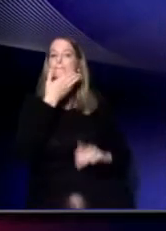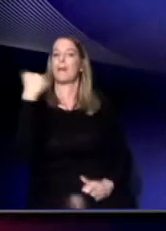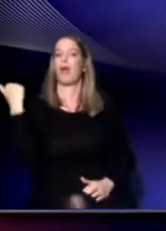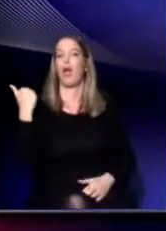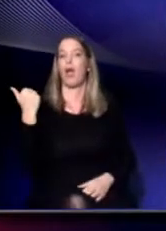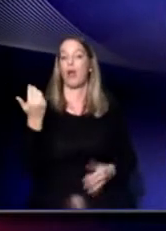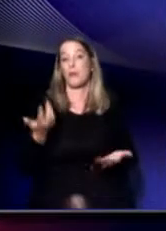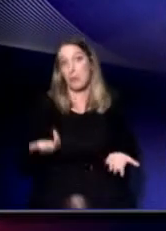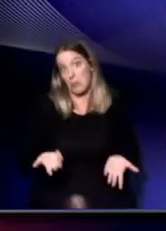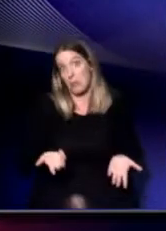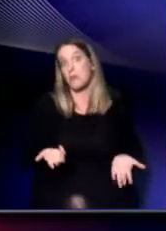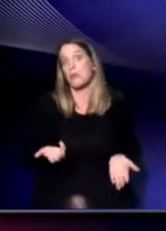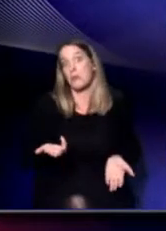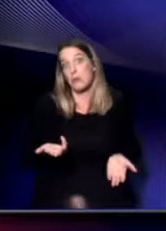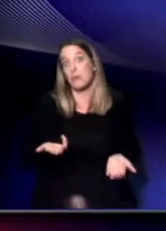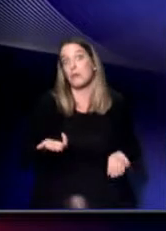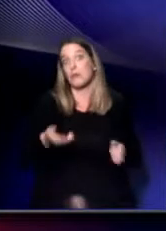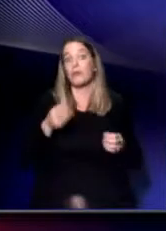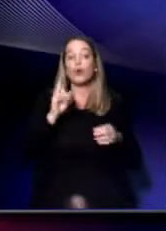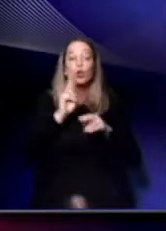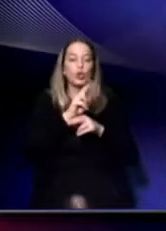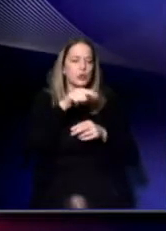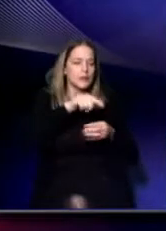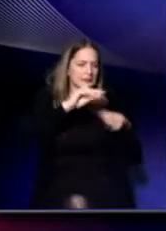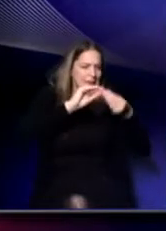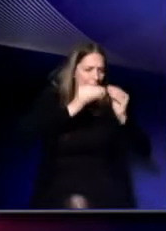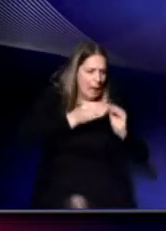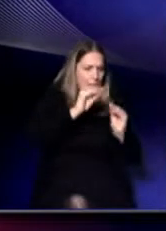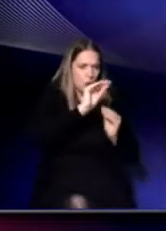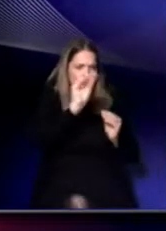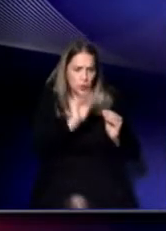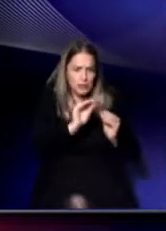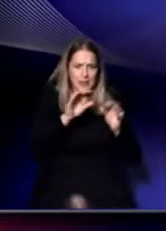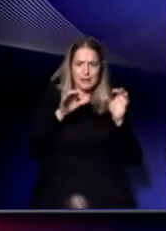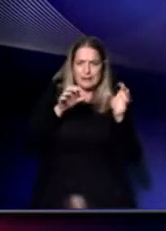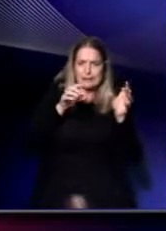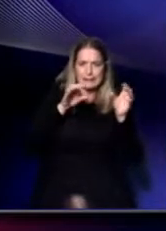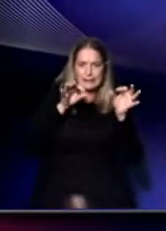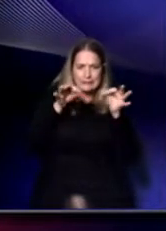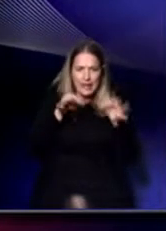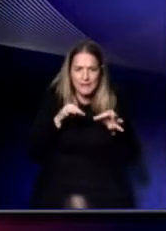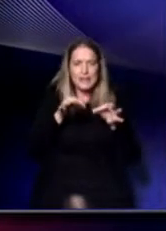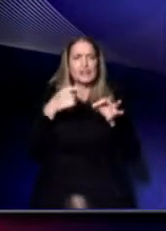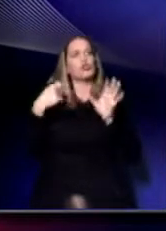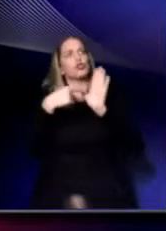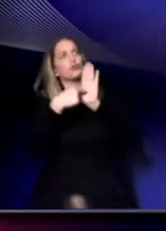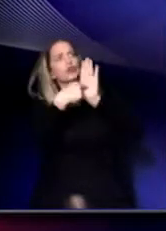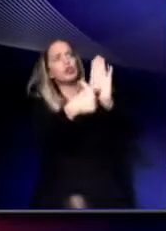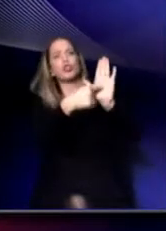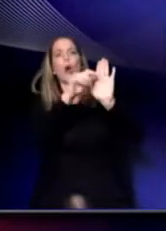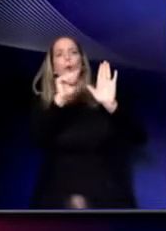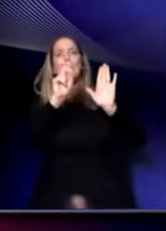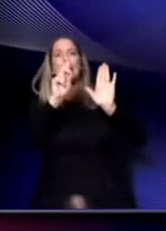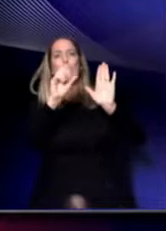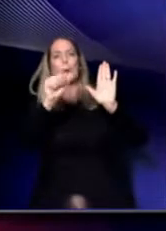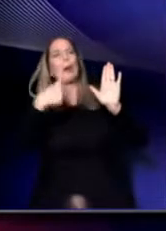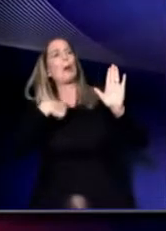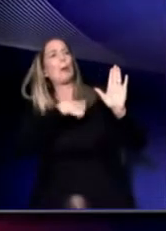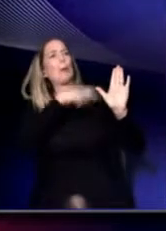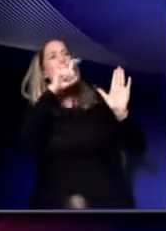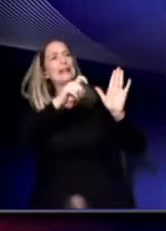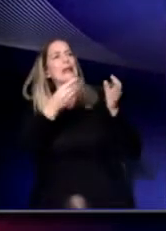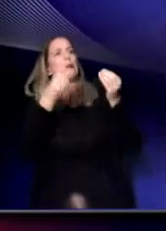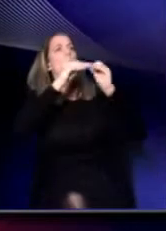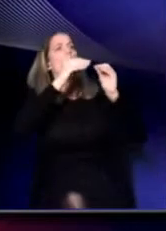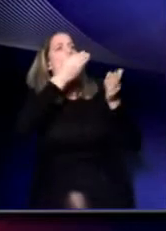and definitions and numbers to help us appeal to ADOA for additional funding in order to make sure that the footprint we